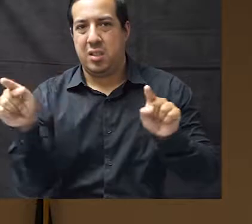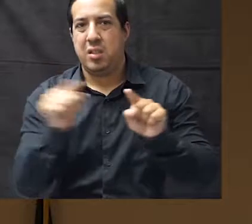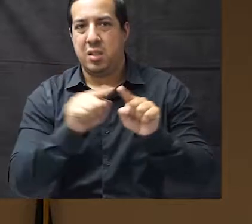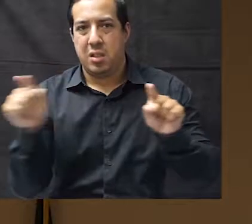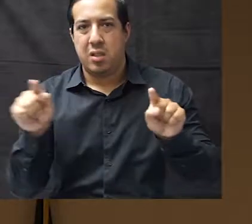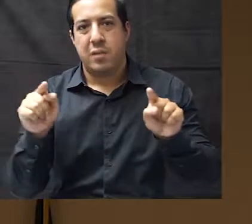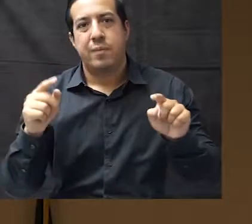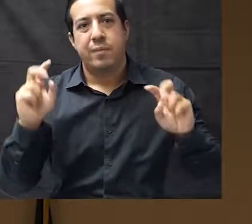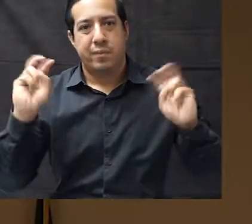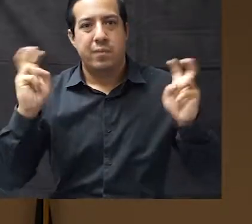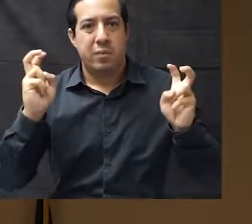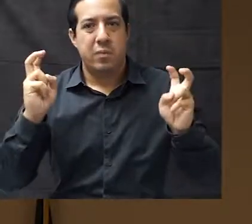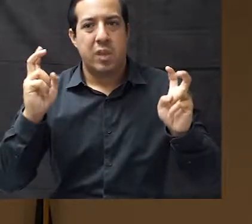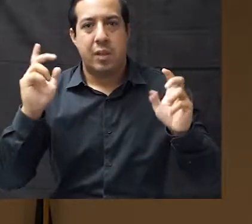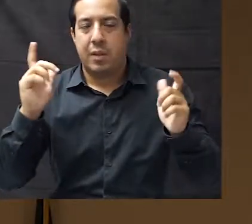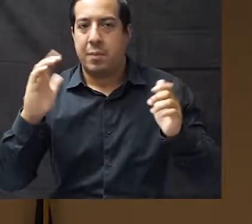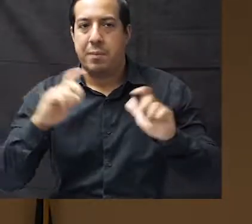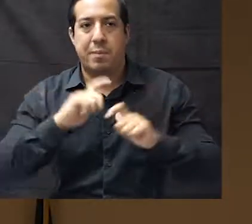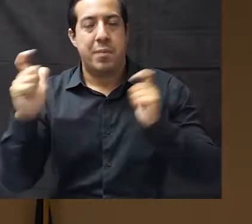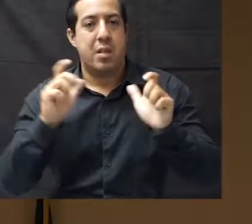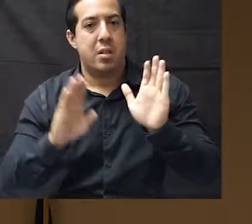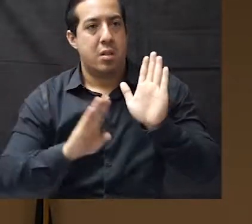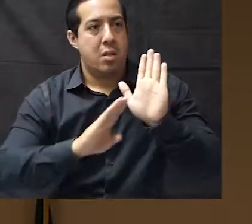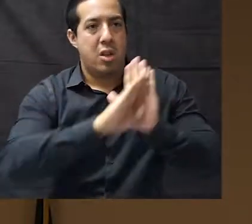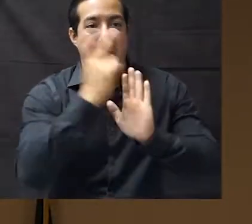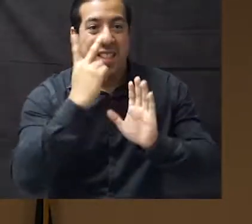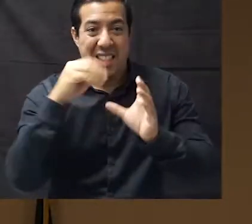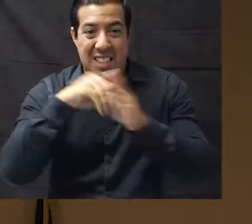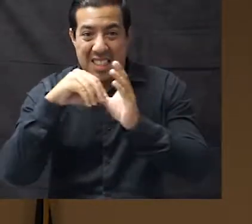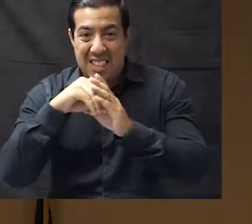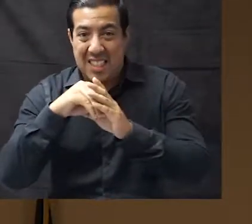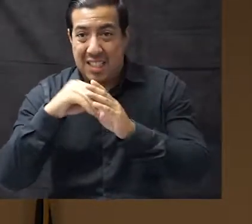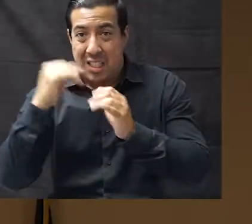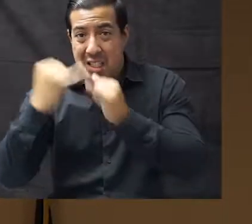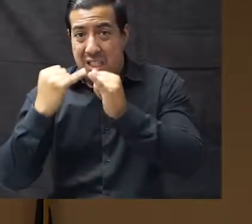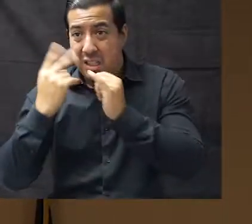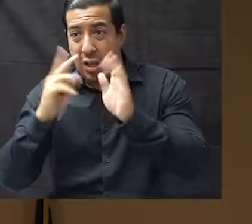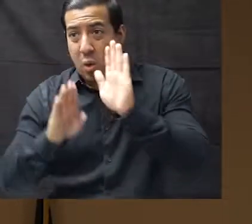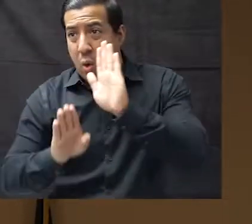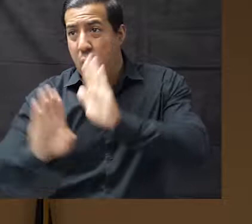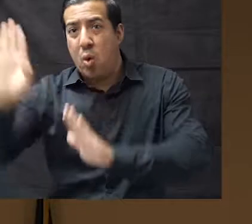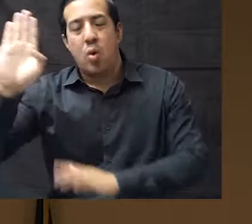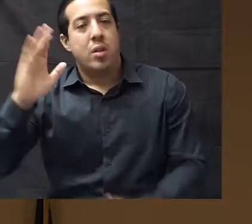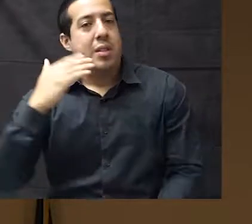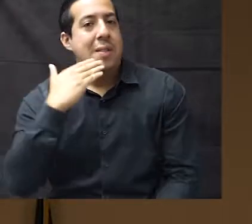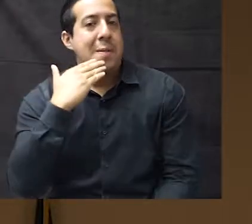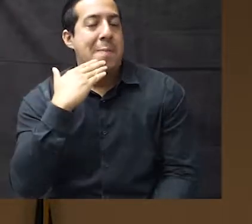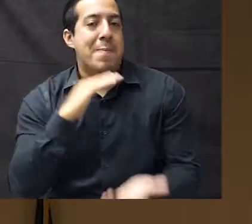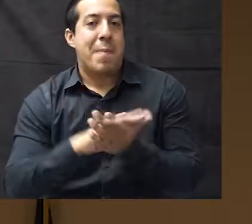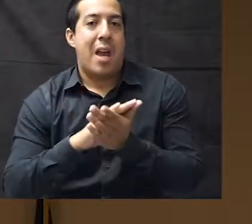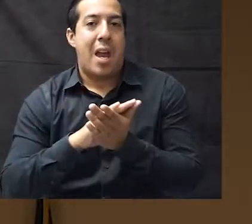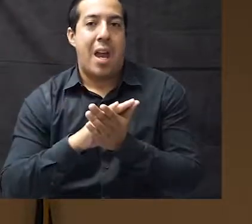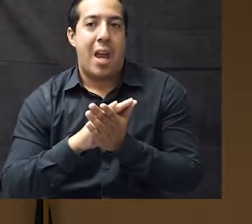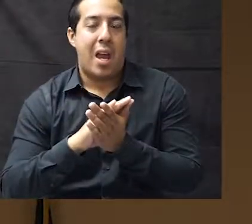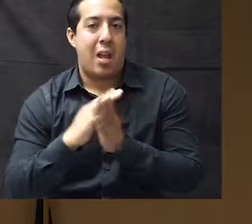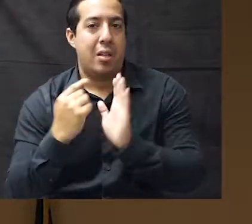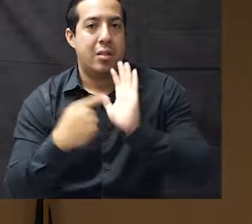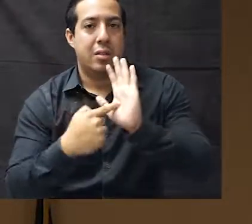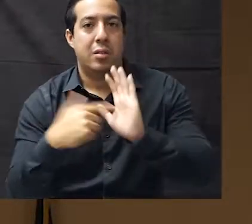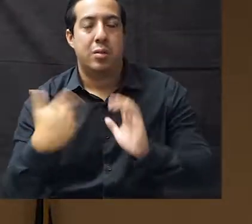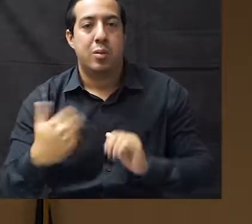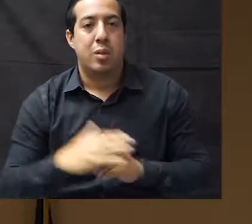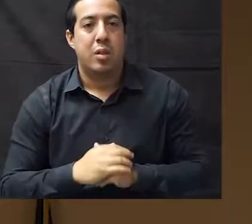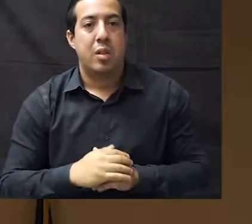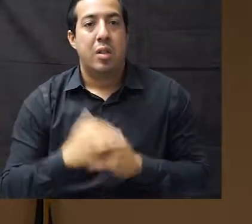2000 to 2016, and that's what we call an exponential curve that's going up there at the end. That's a bad sign.